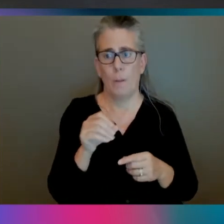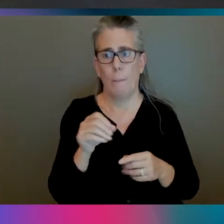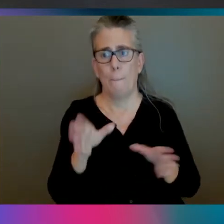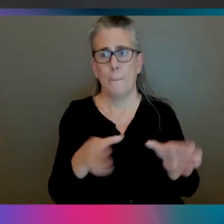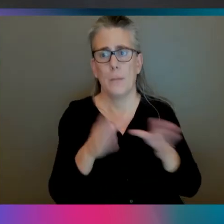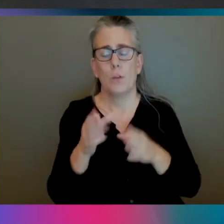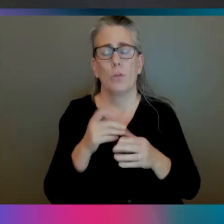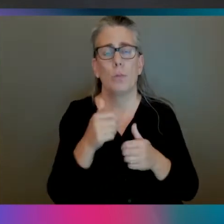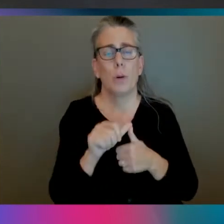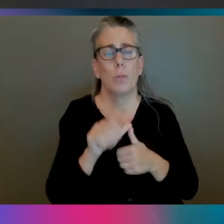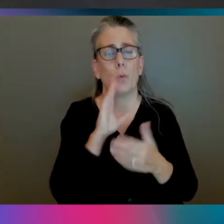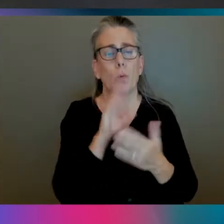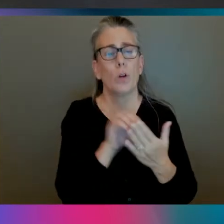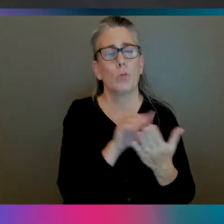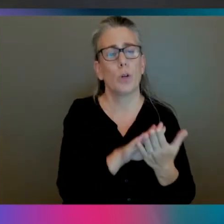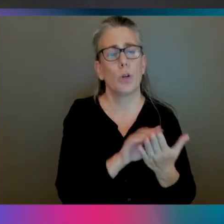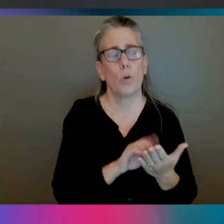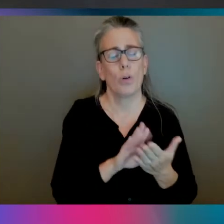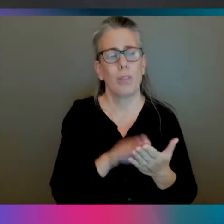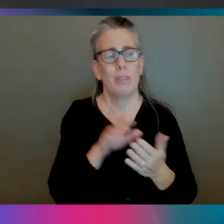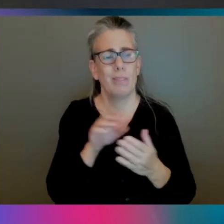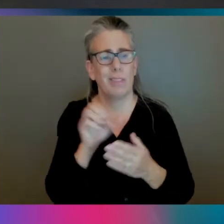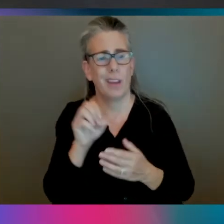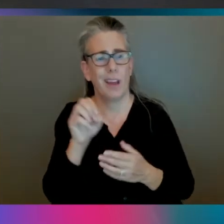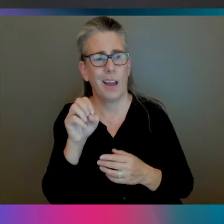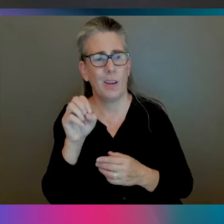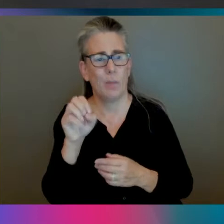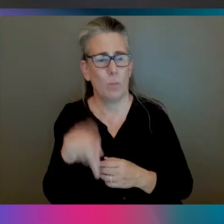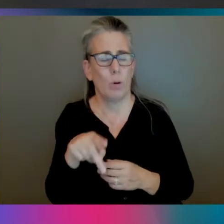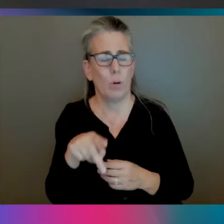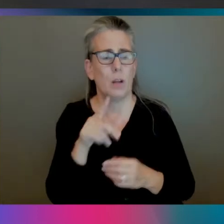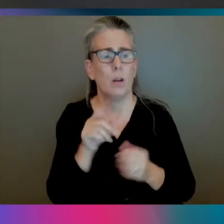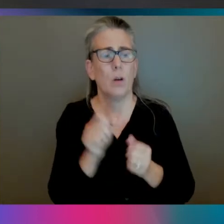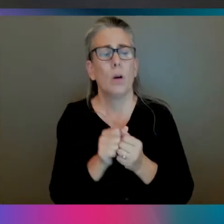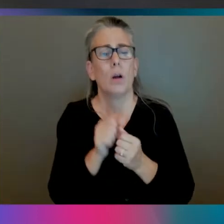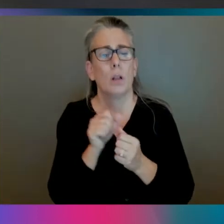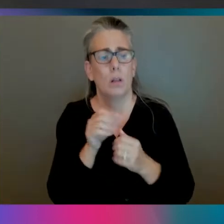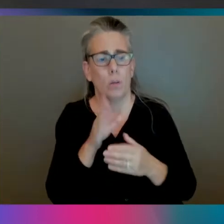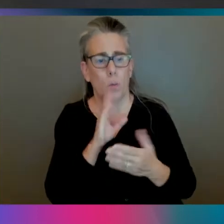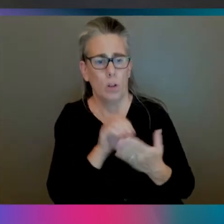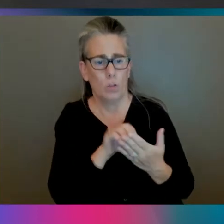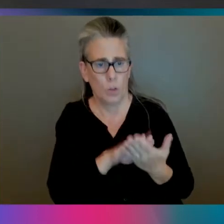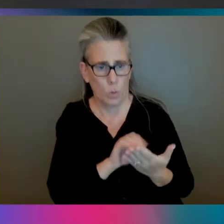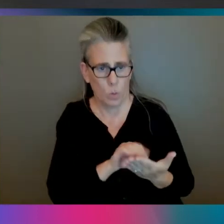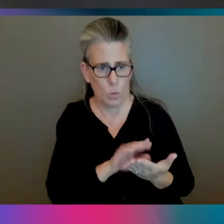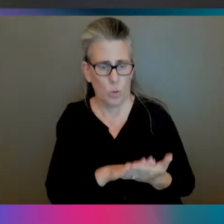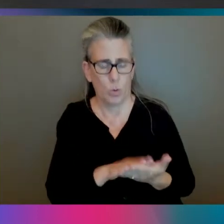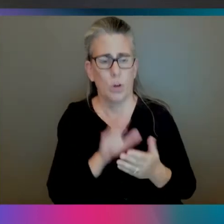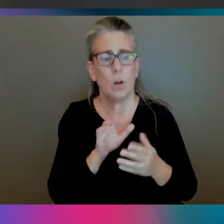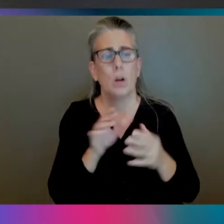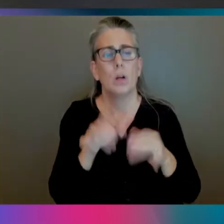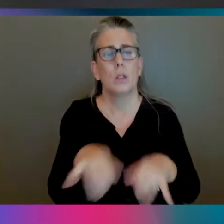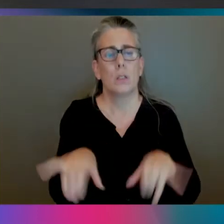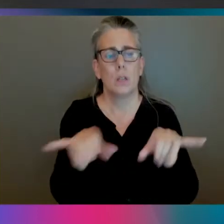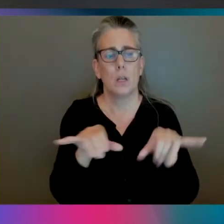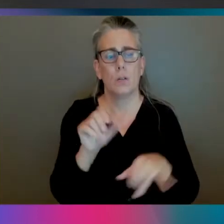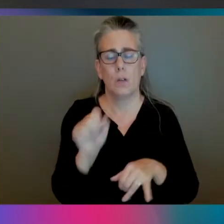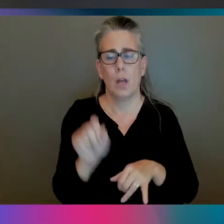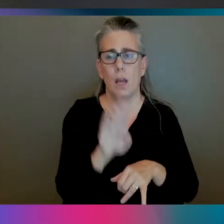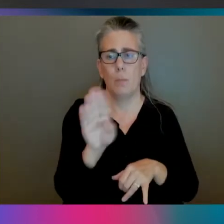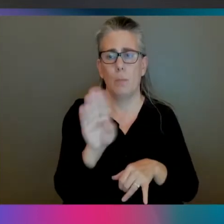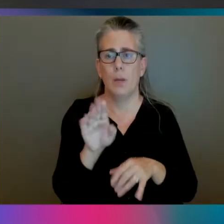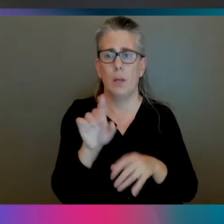right? So we can get predictions from within our applications. So, standard A/B testing where I have,